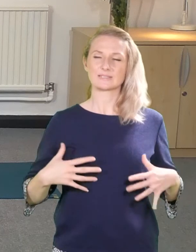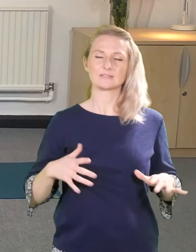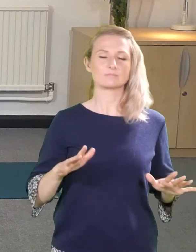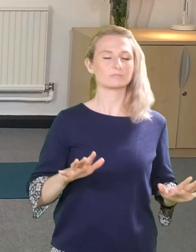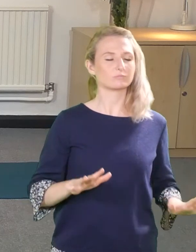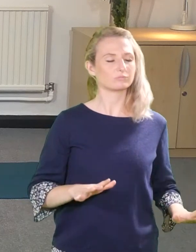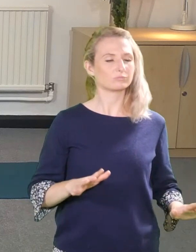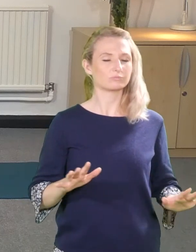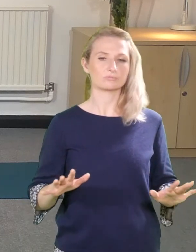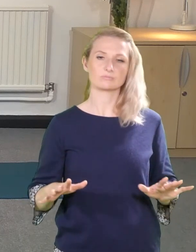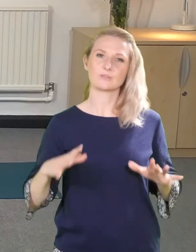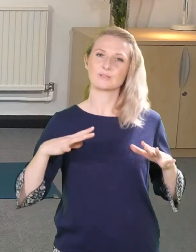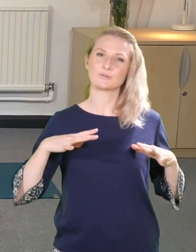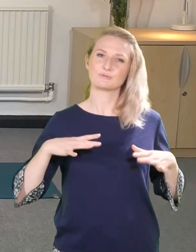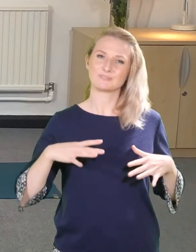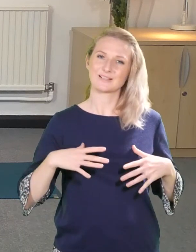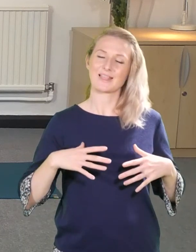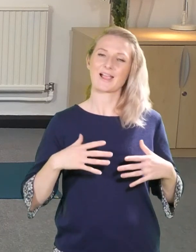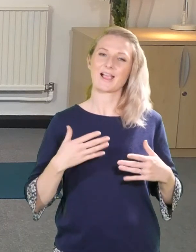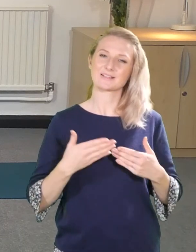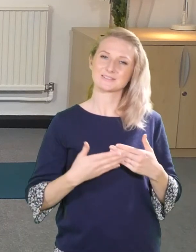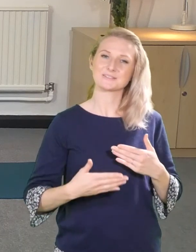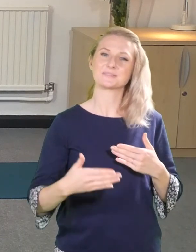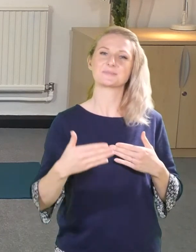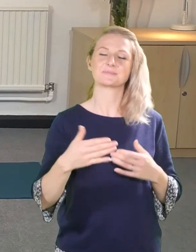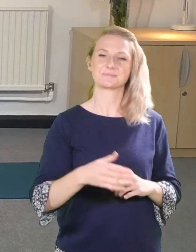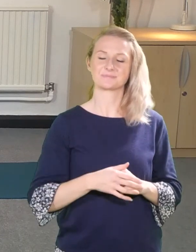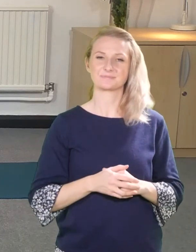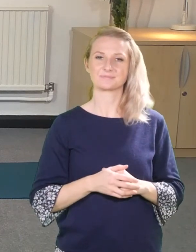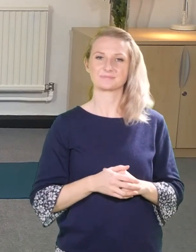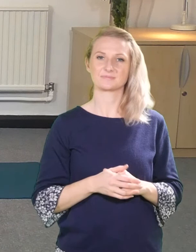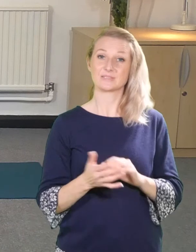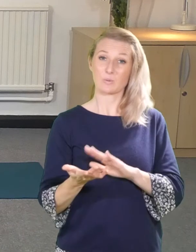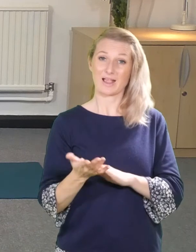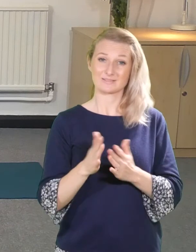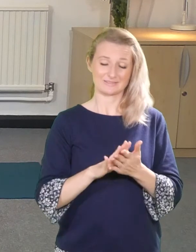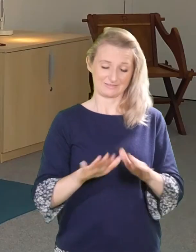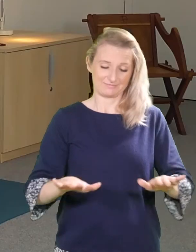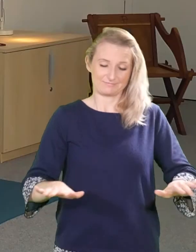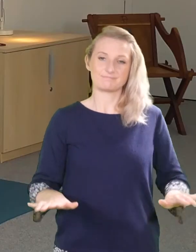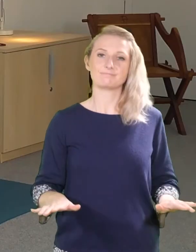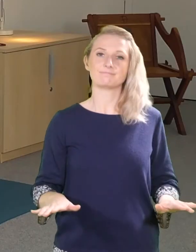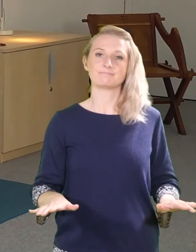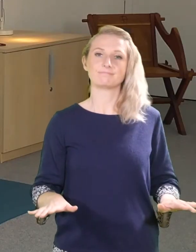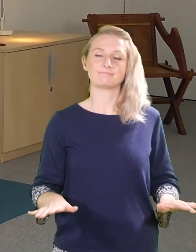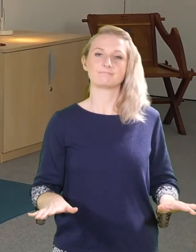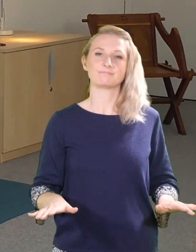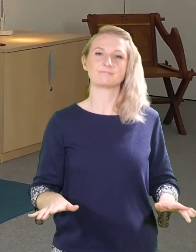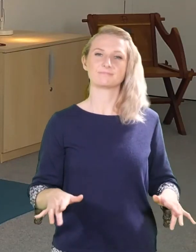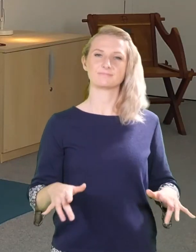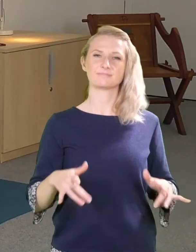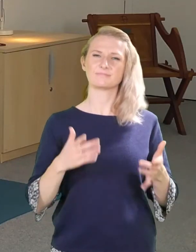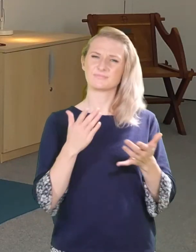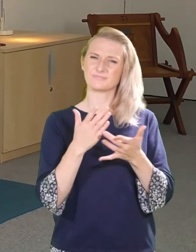settles and enjoys the end of the practice. So bringing your hands to your knees, start to